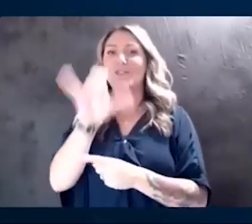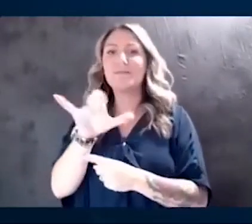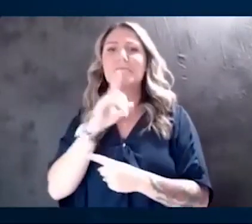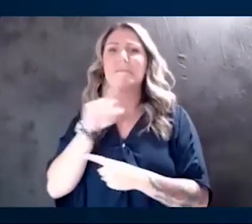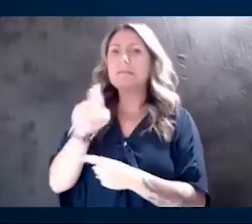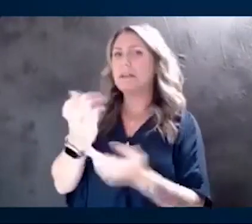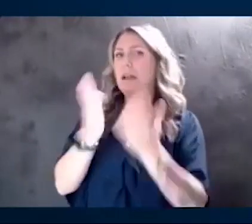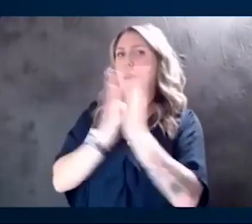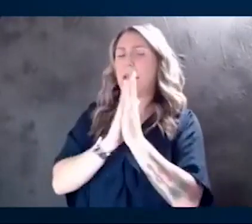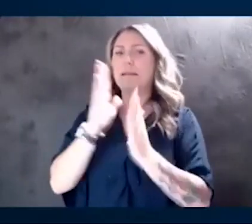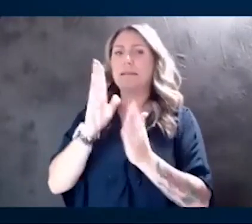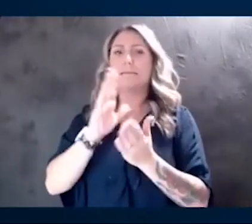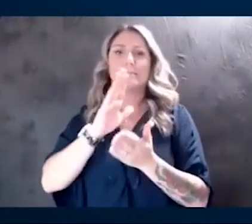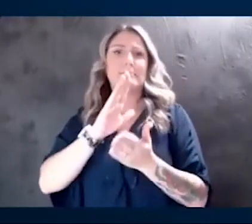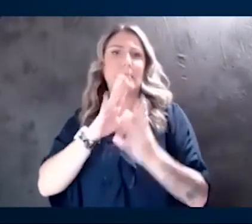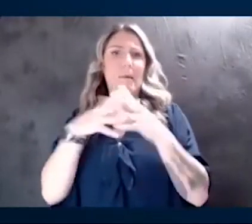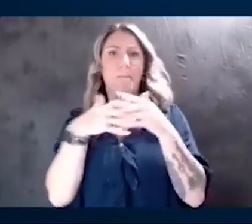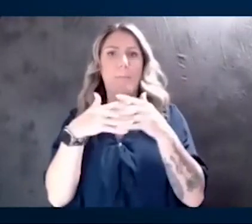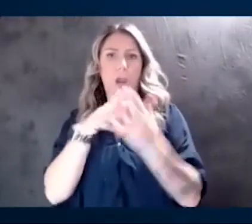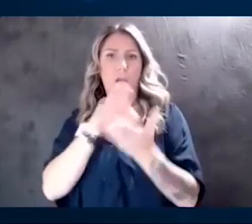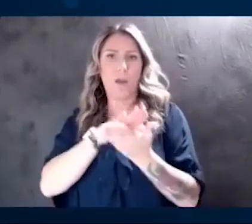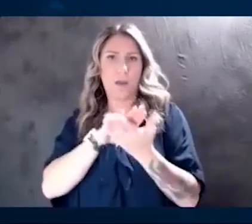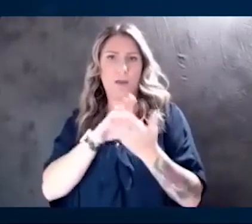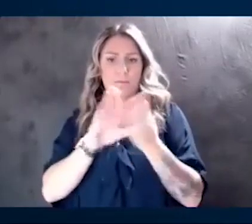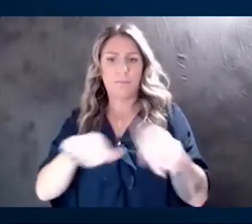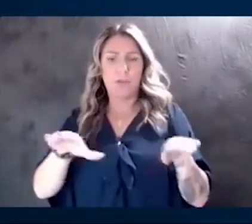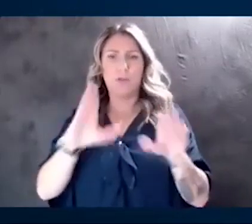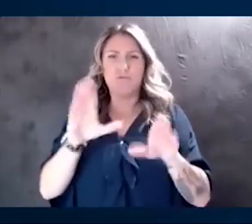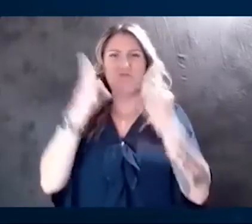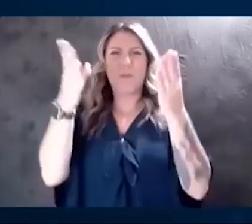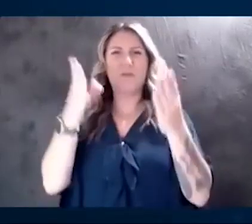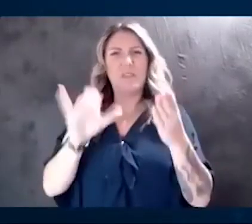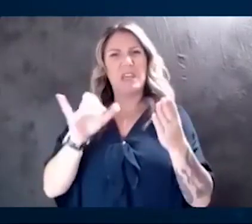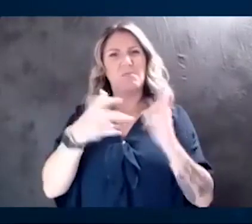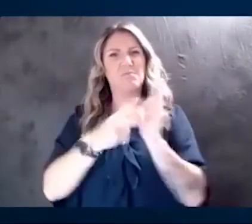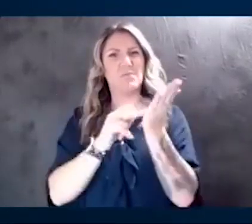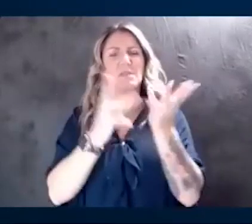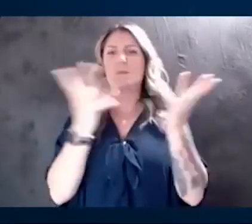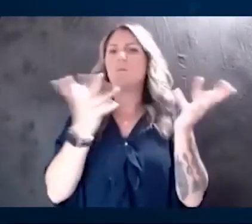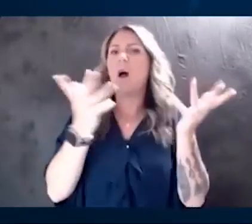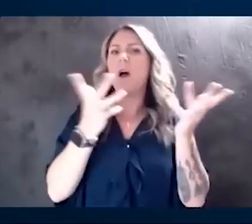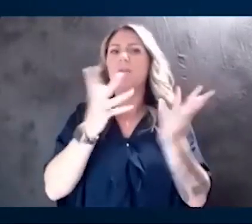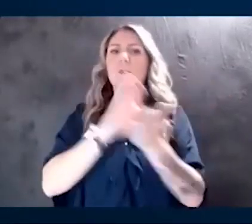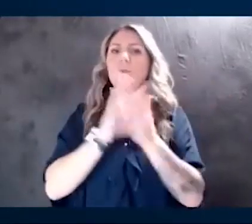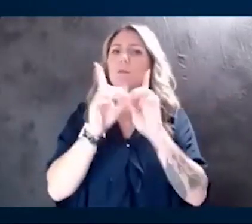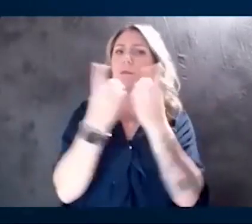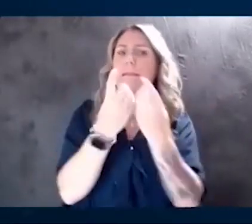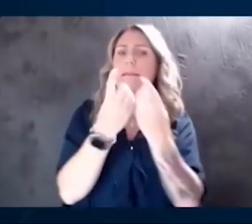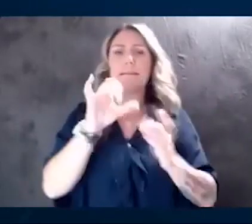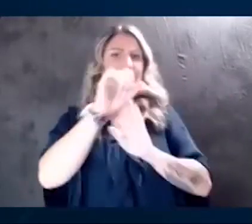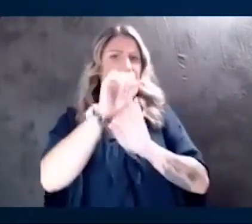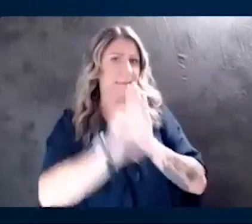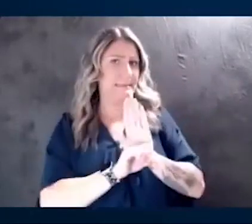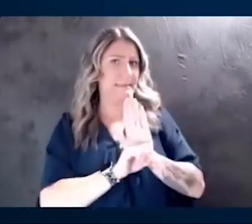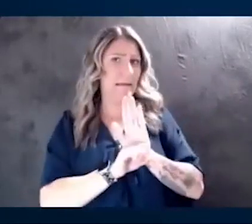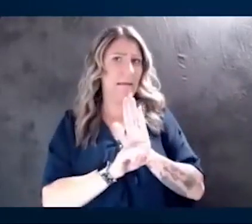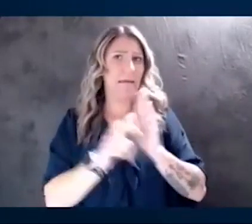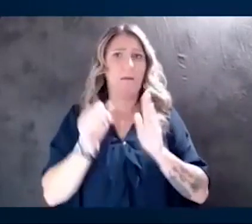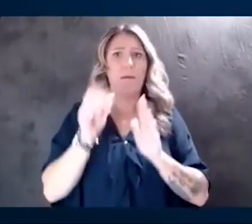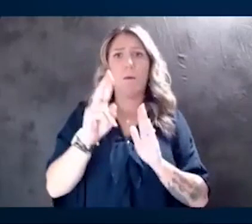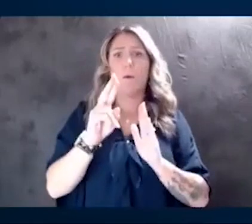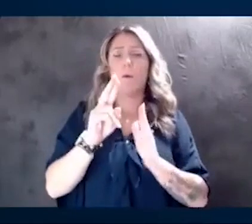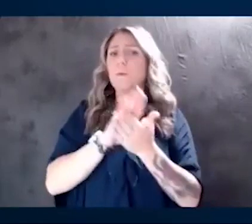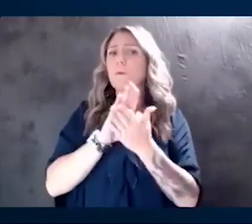American Academy of Pediatrics recommendation, what does that mean, though, for school districts? Is it a state thing? Is that something that school districts can